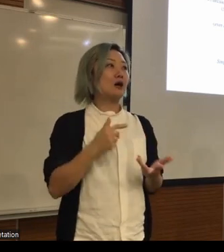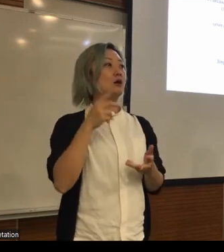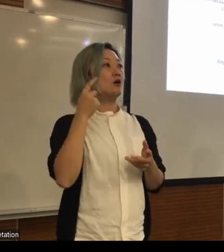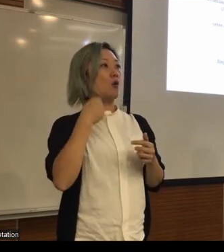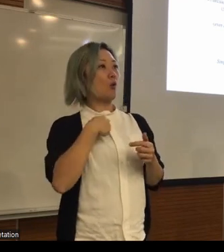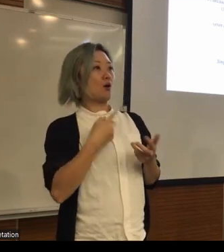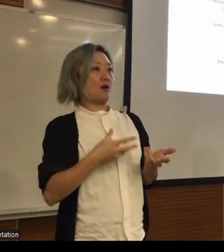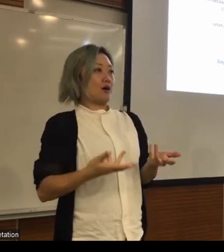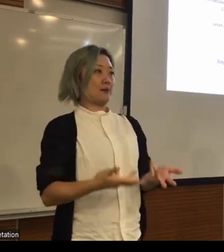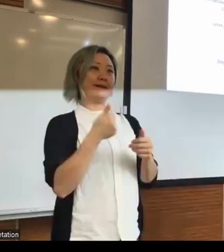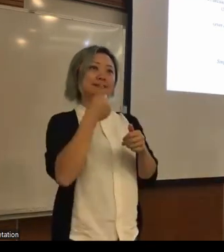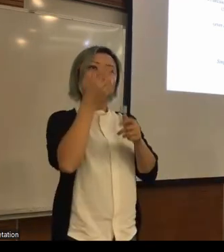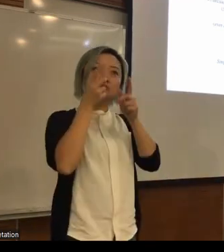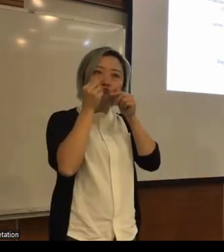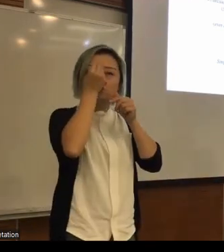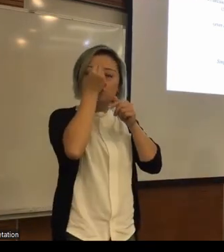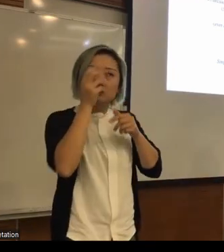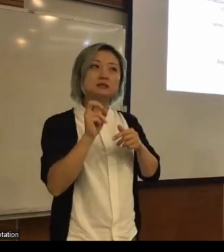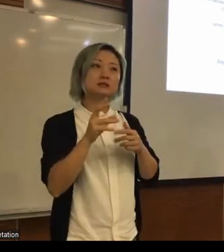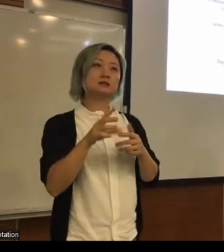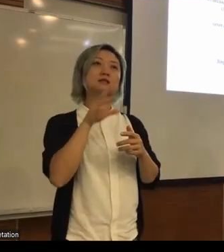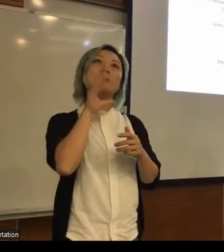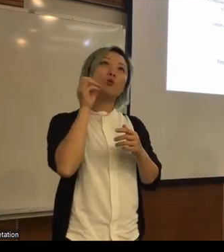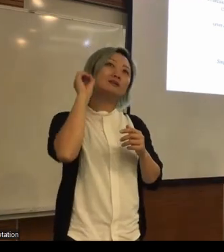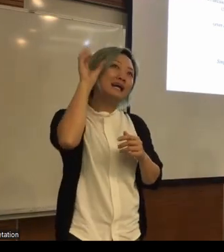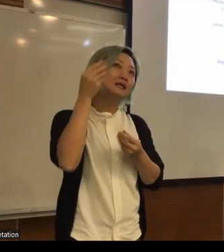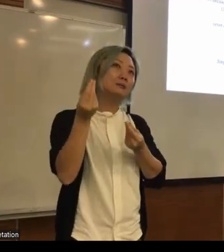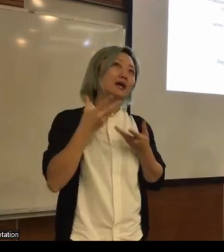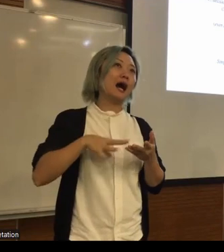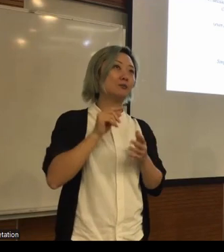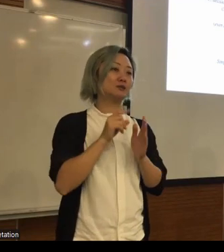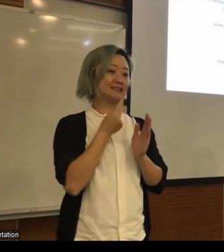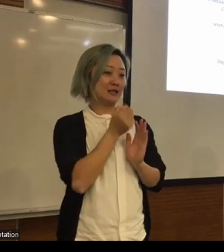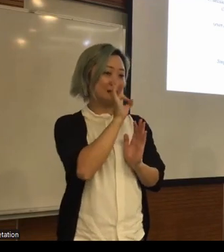target, there are any suggestions you can offer for us beginners? Thank you.